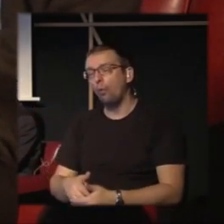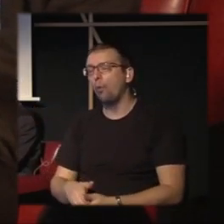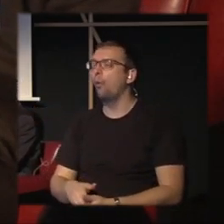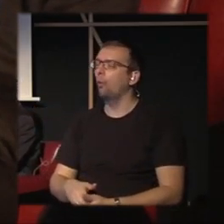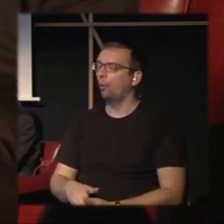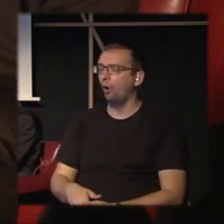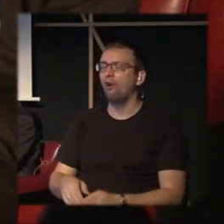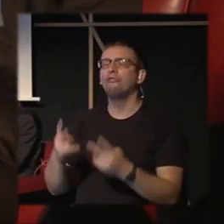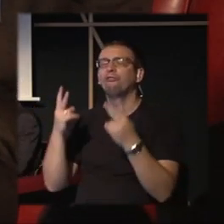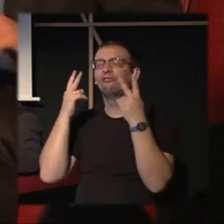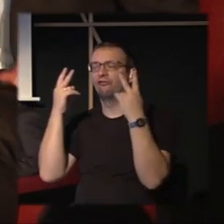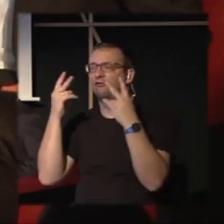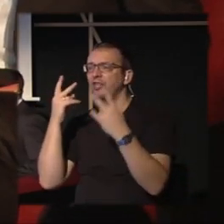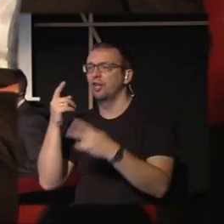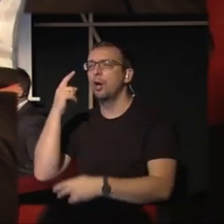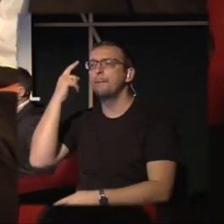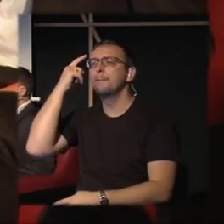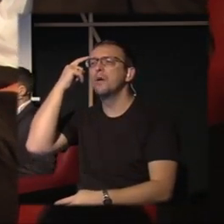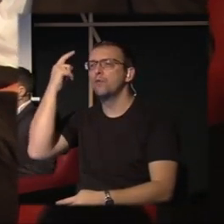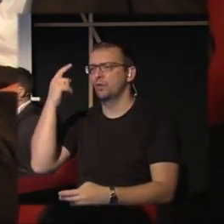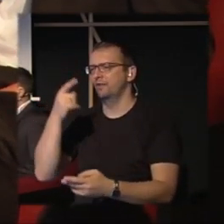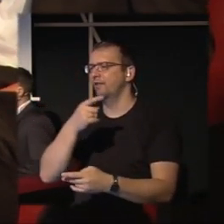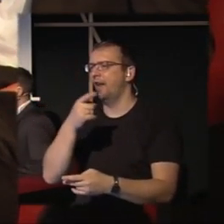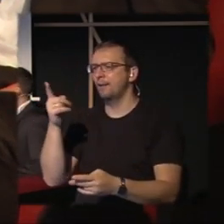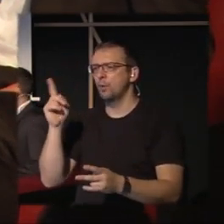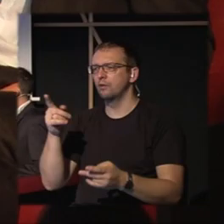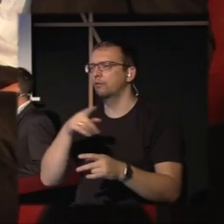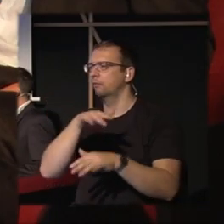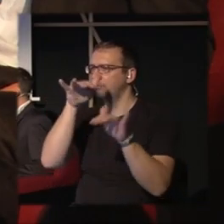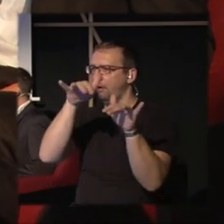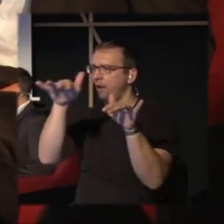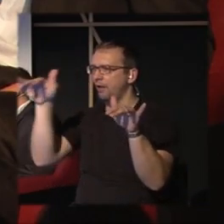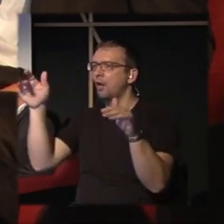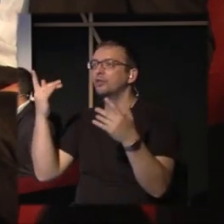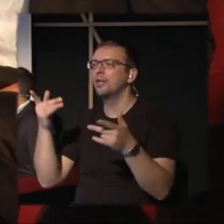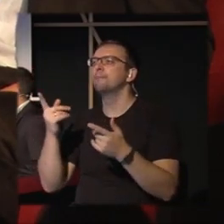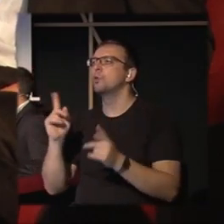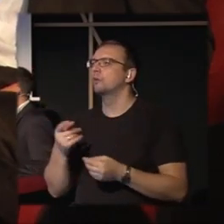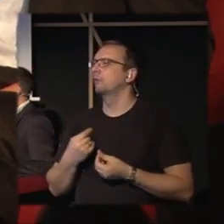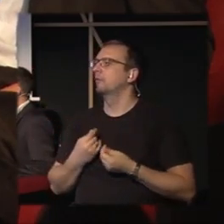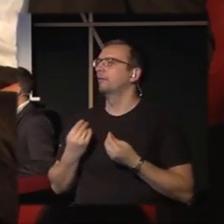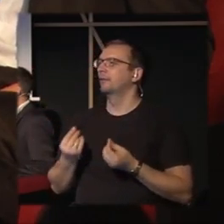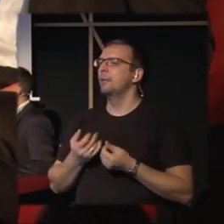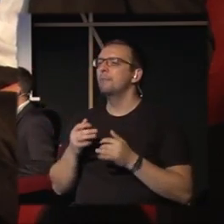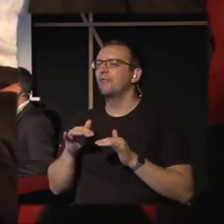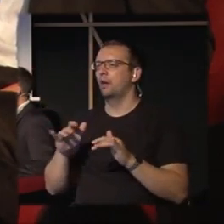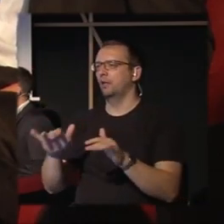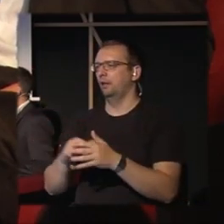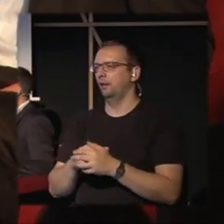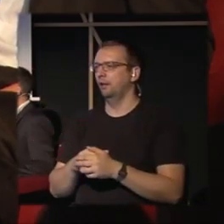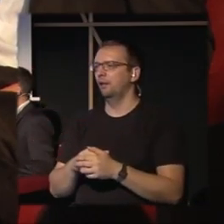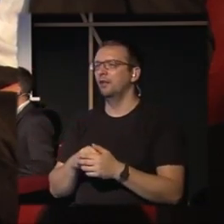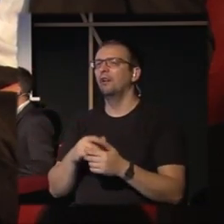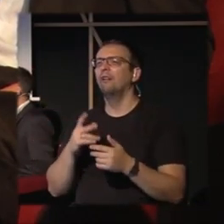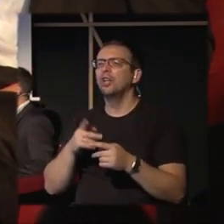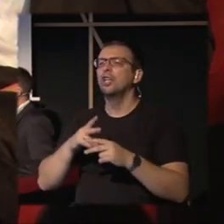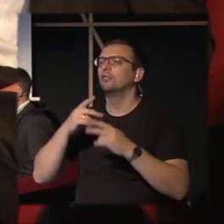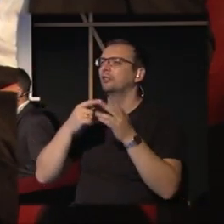and we can do a lot of things by just sharing different stories, connecting with other organizations and